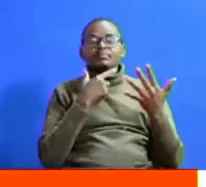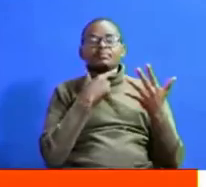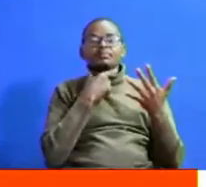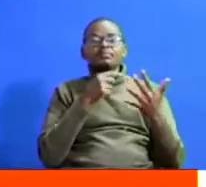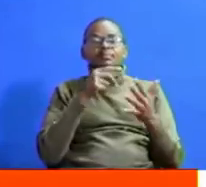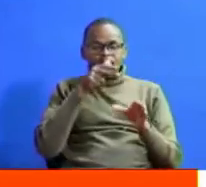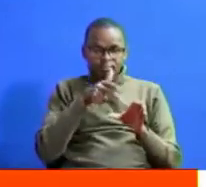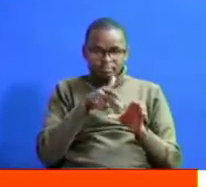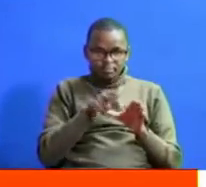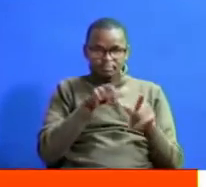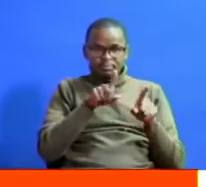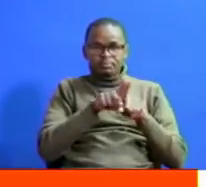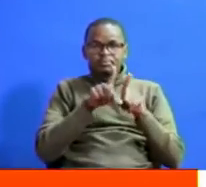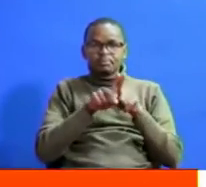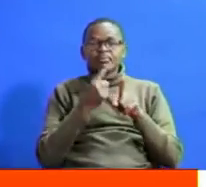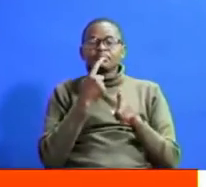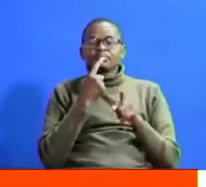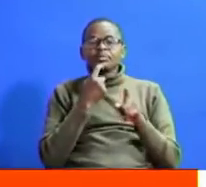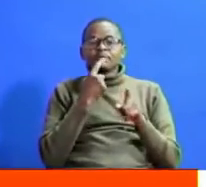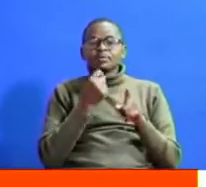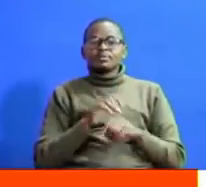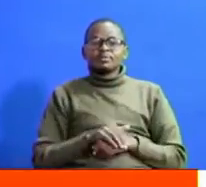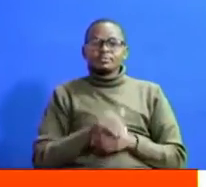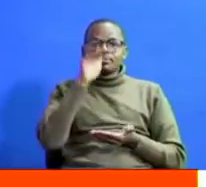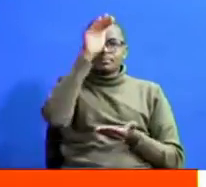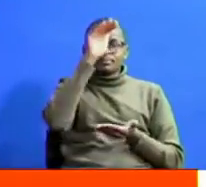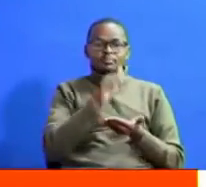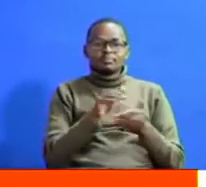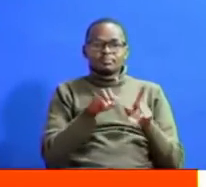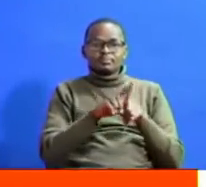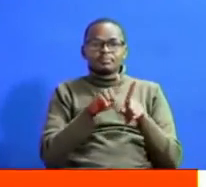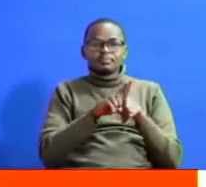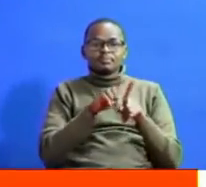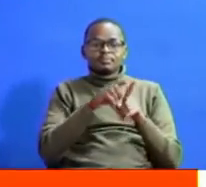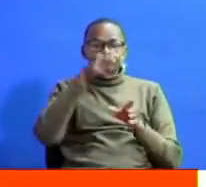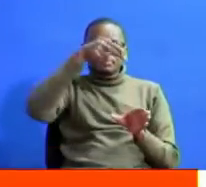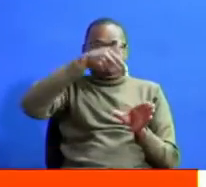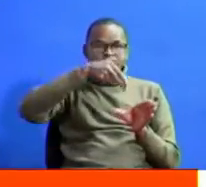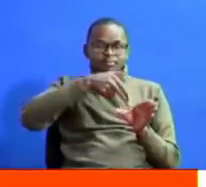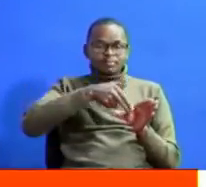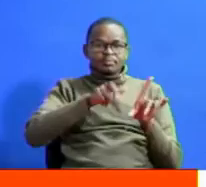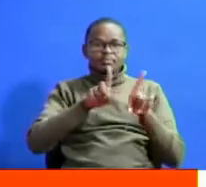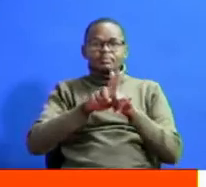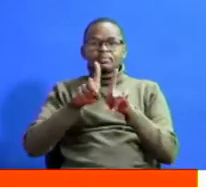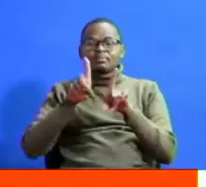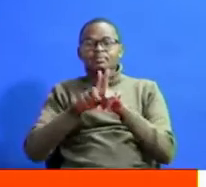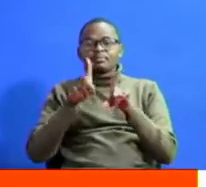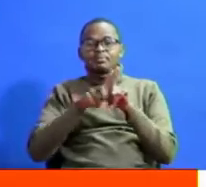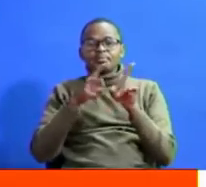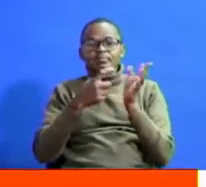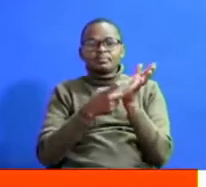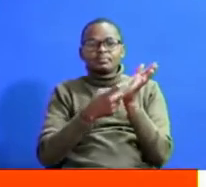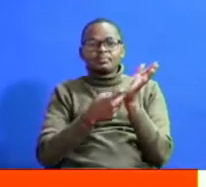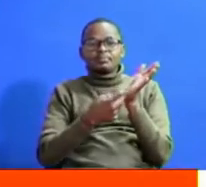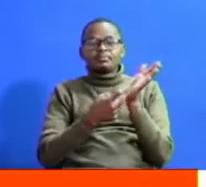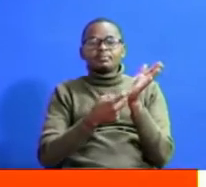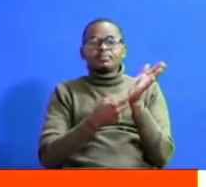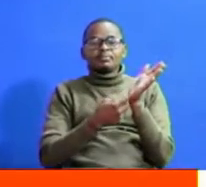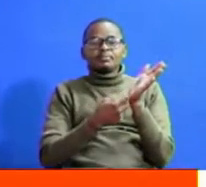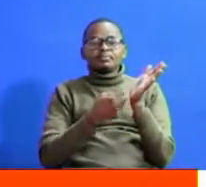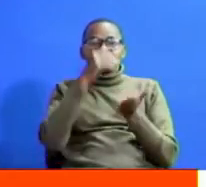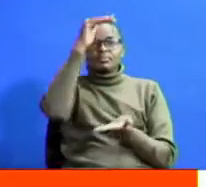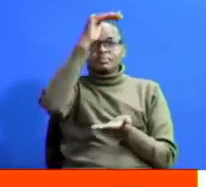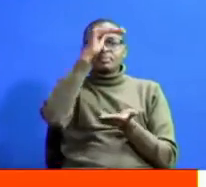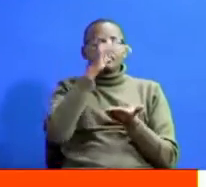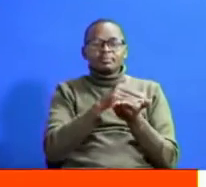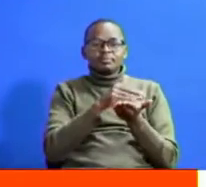fuel and rice. Shukisha hata bei ya mafuta, shukisha bei ya mchele, shukisha mpaka